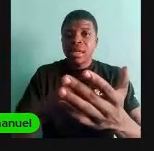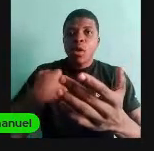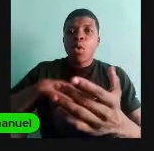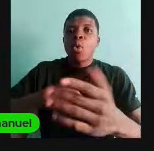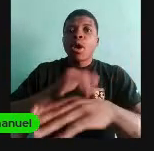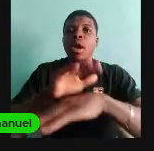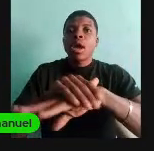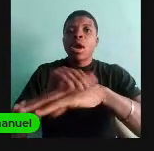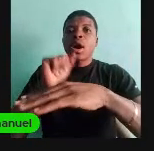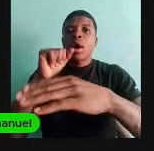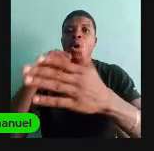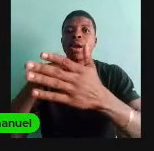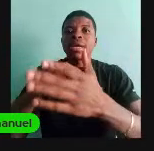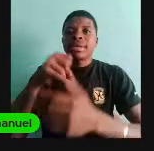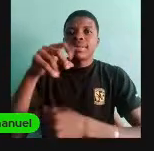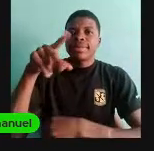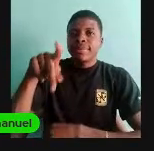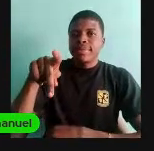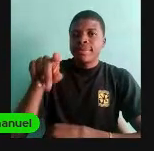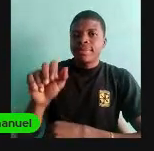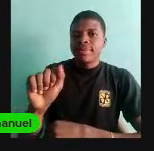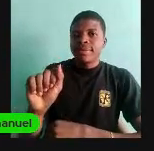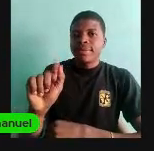Okay. Next slide, please.